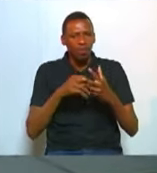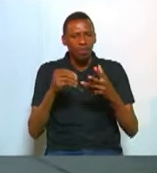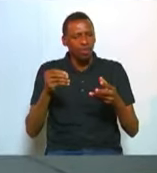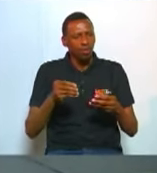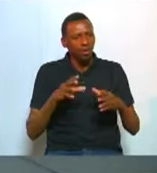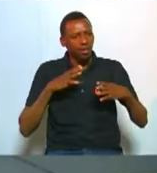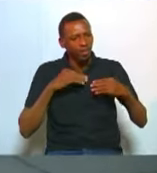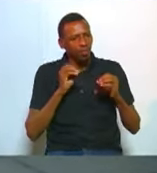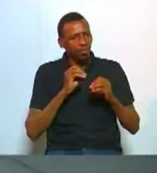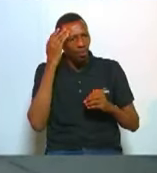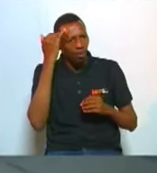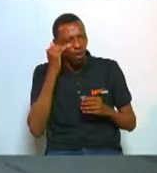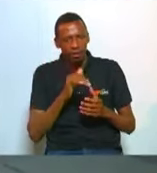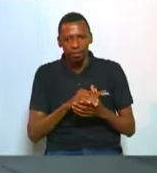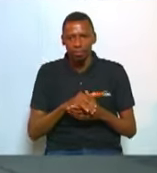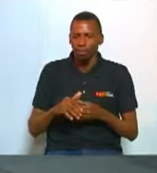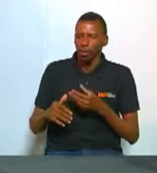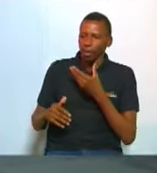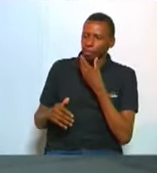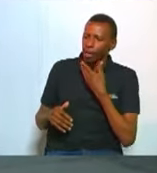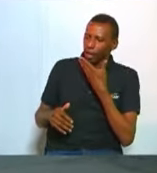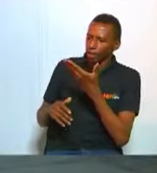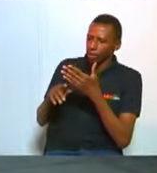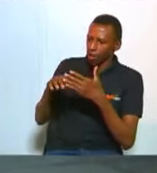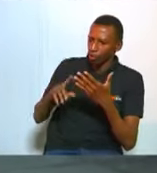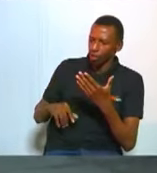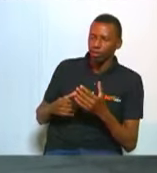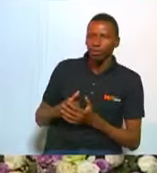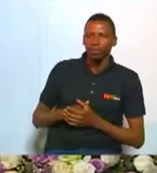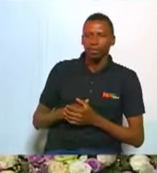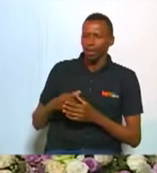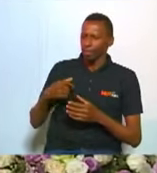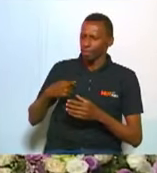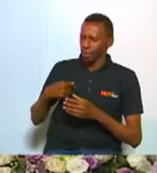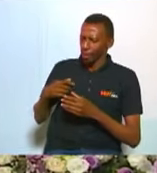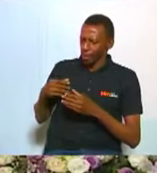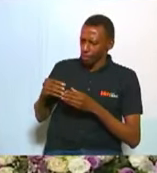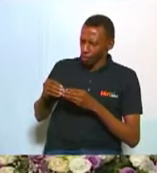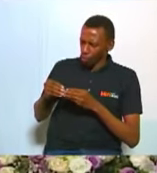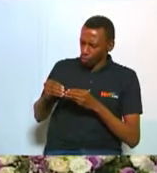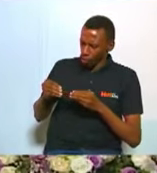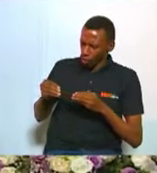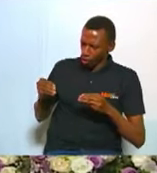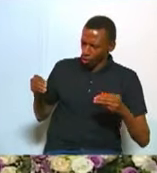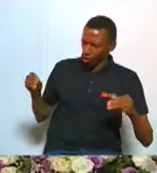said, it took me a long time to produce